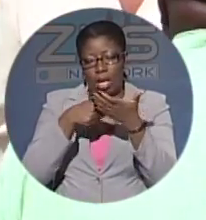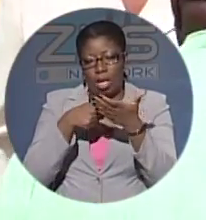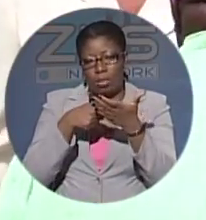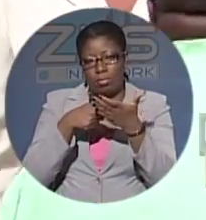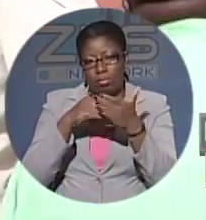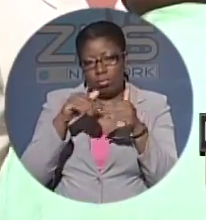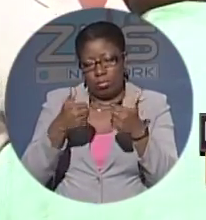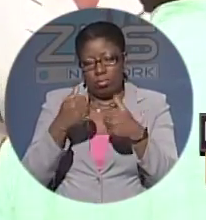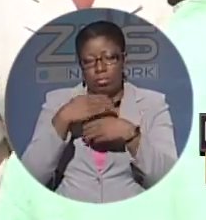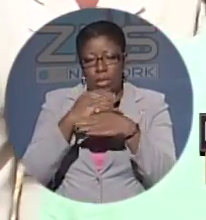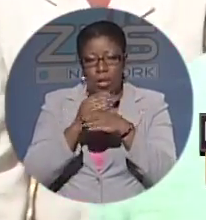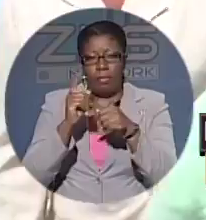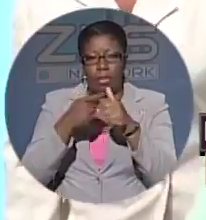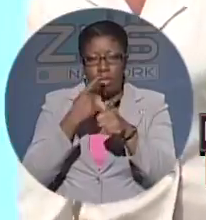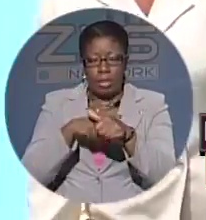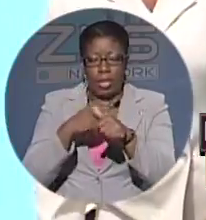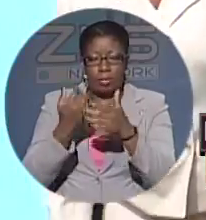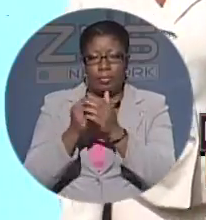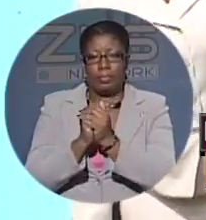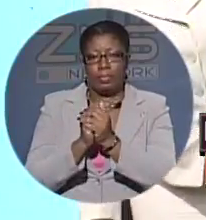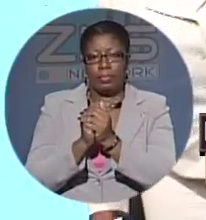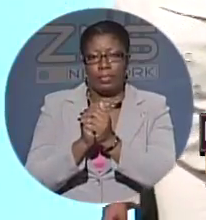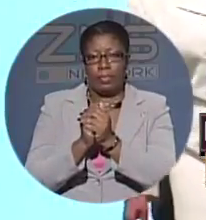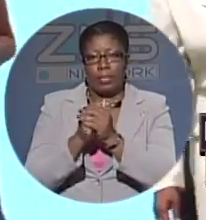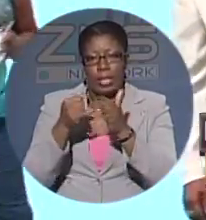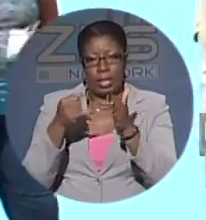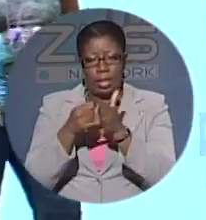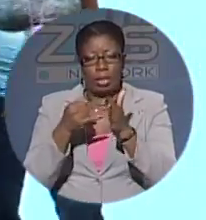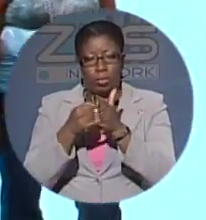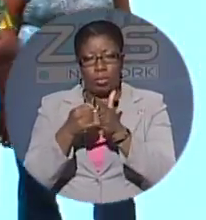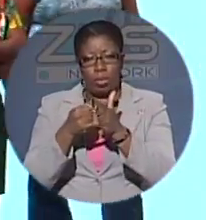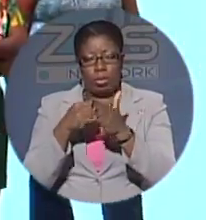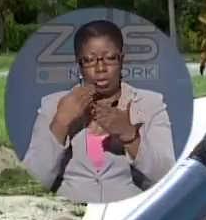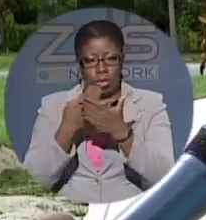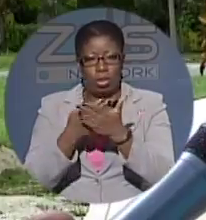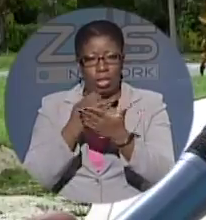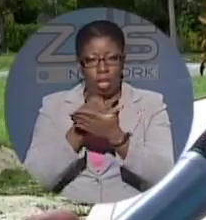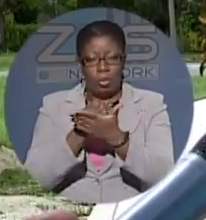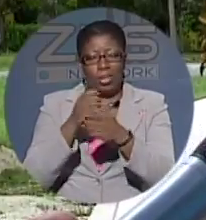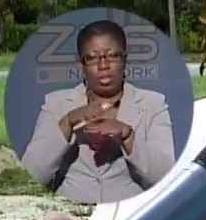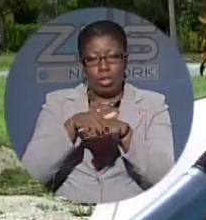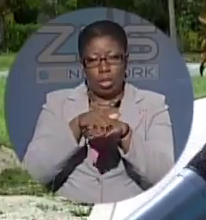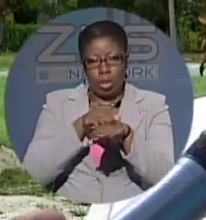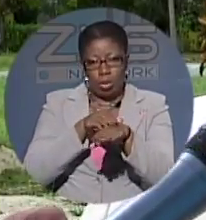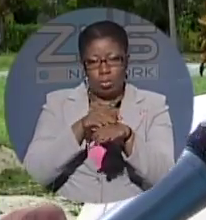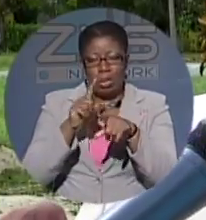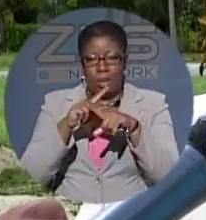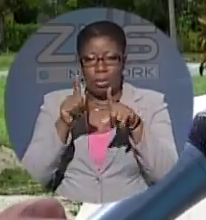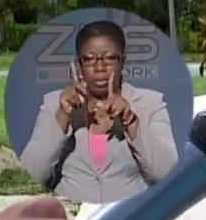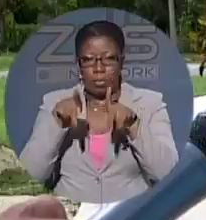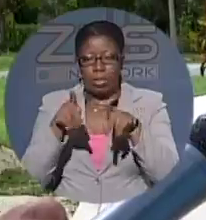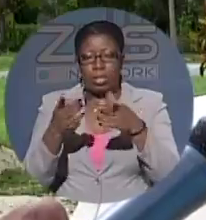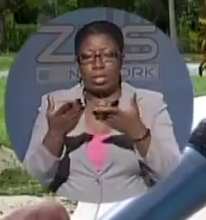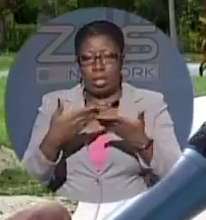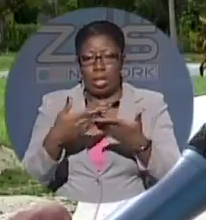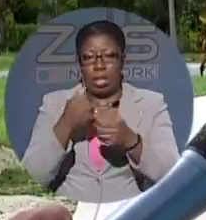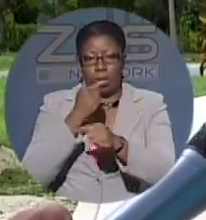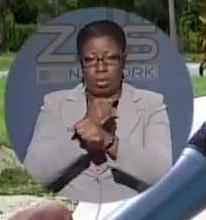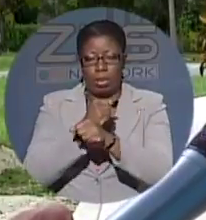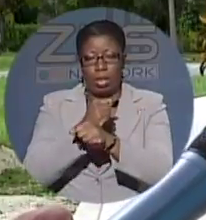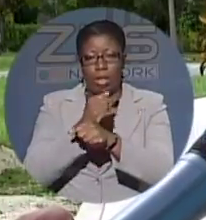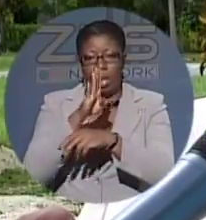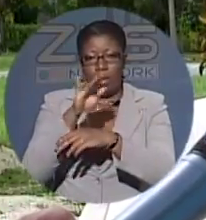chief consular? It's been great. The economy is rather slow. Most persons here are employed by